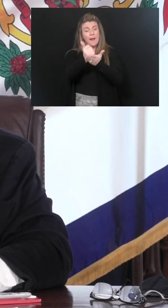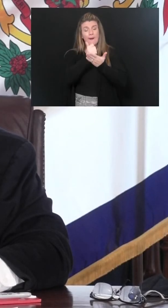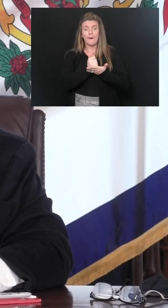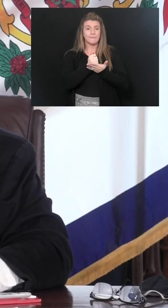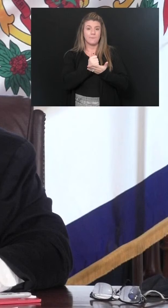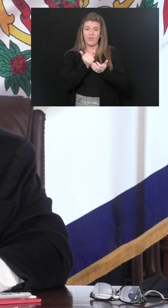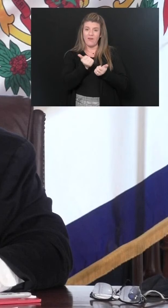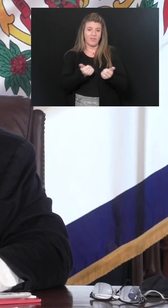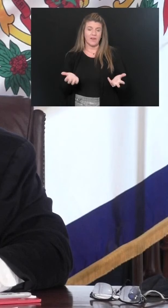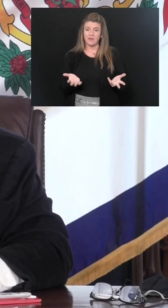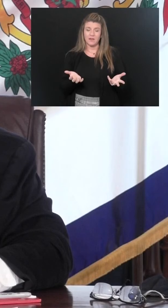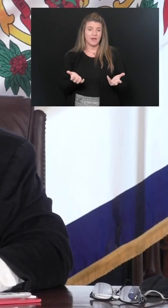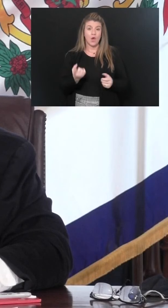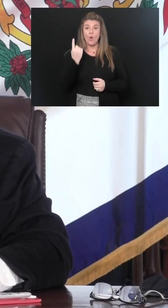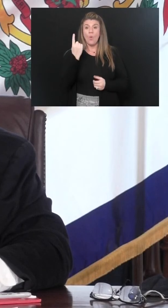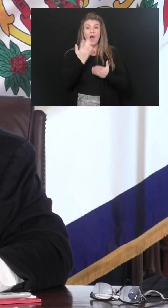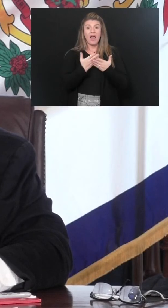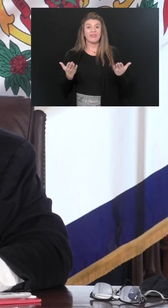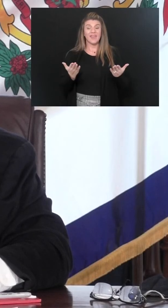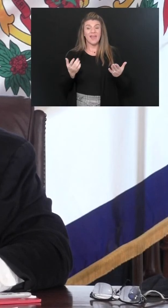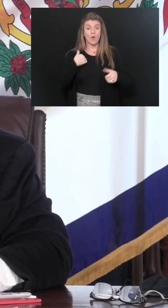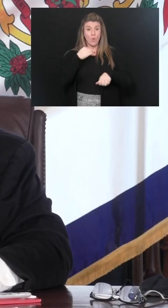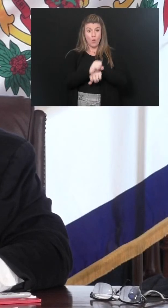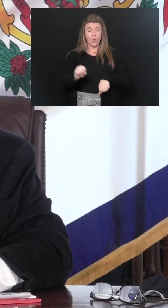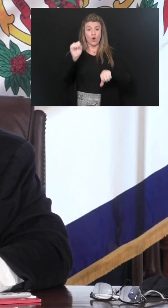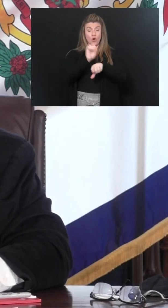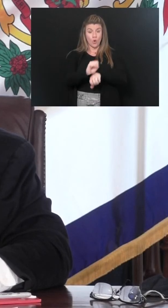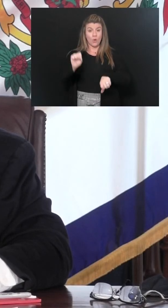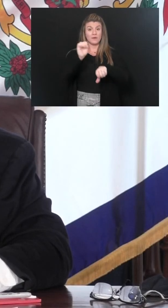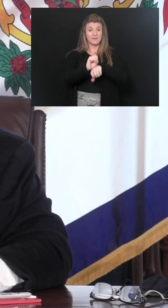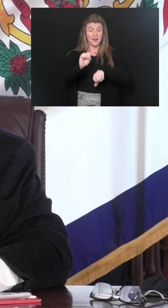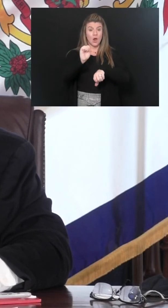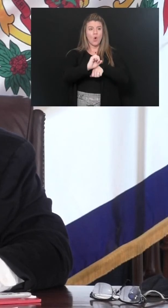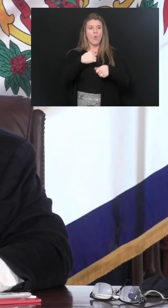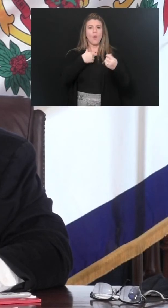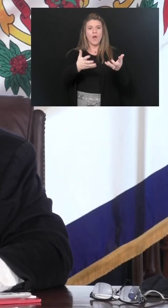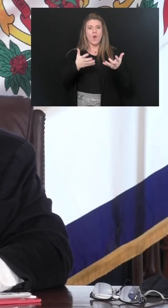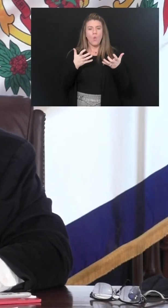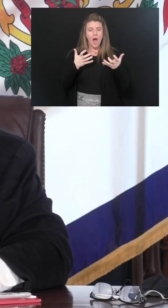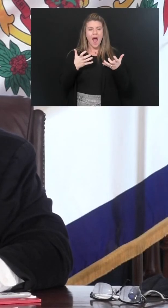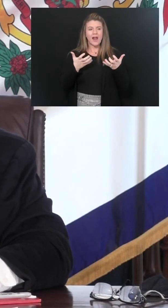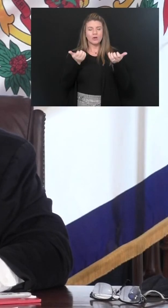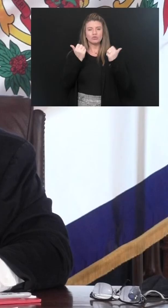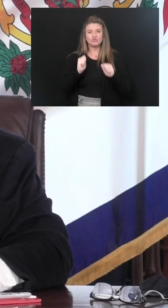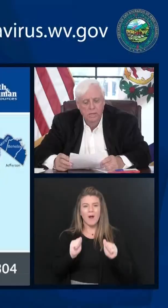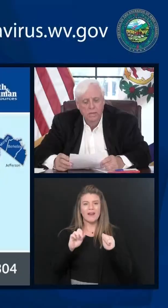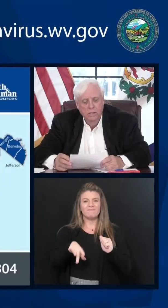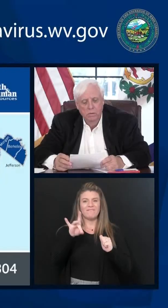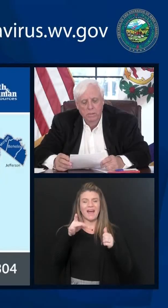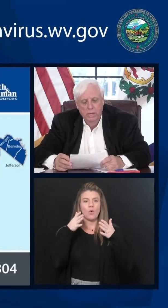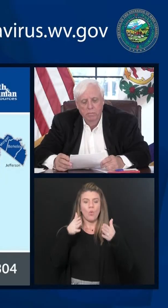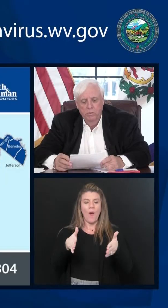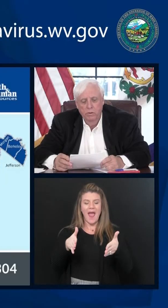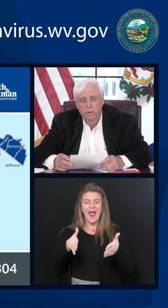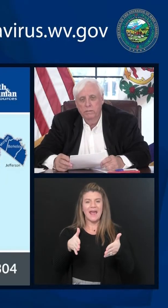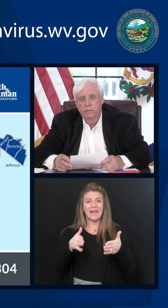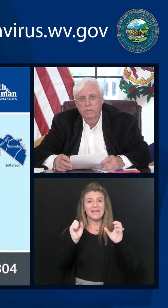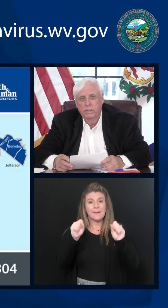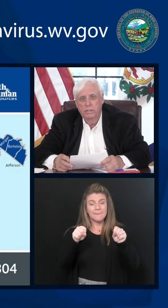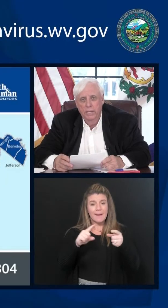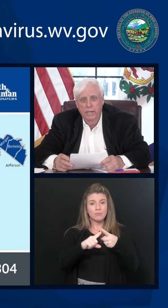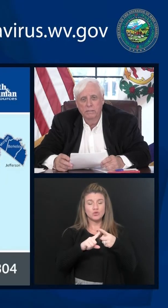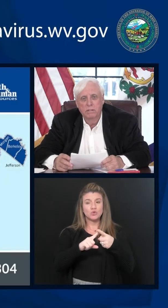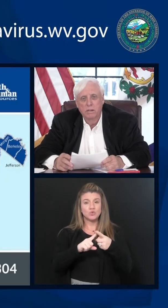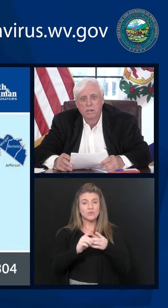every way. One of the things that we're working on like crazy is we want to try to find a way to be able to